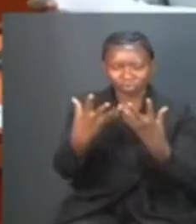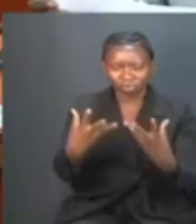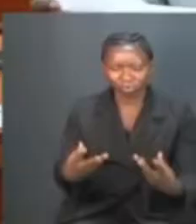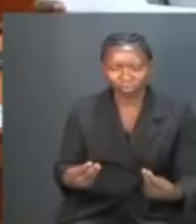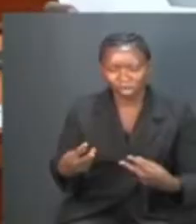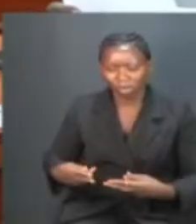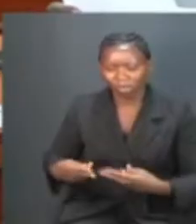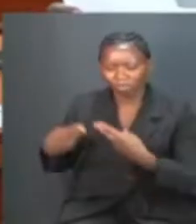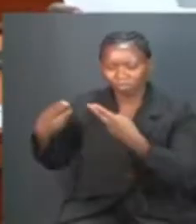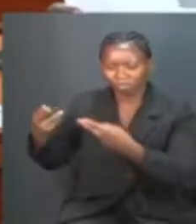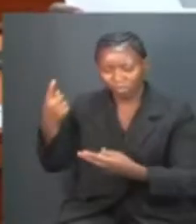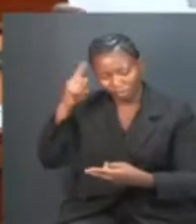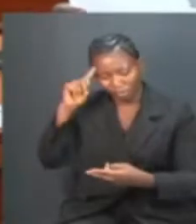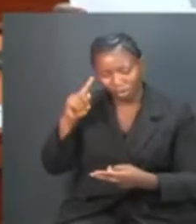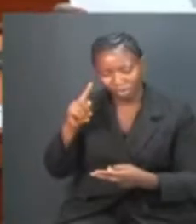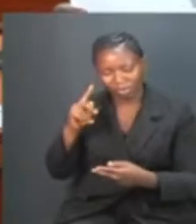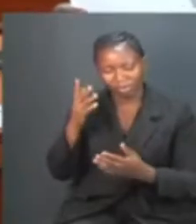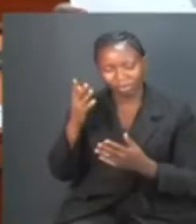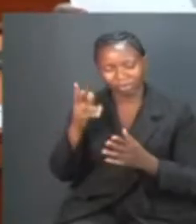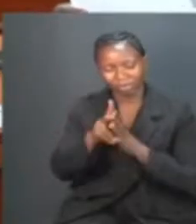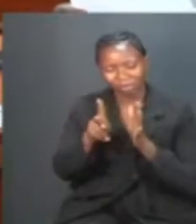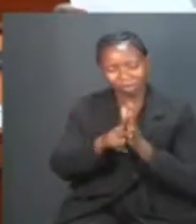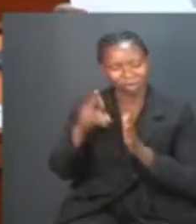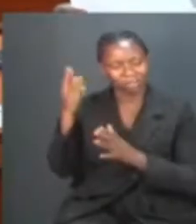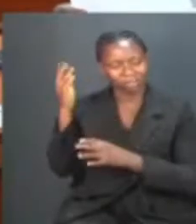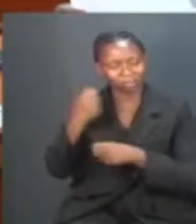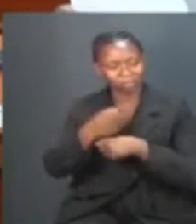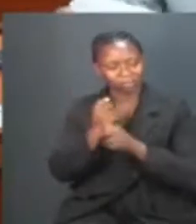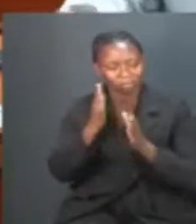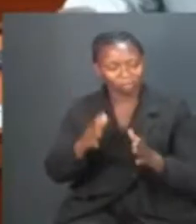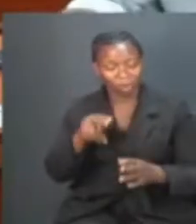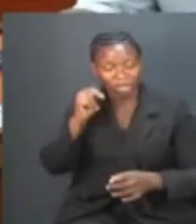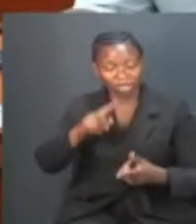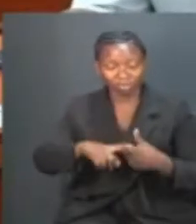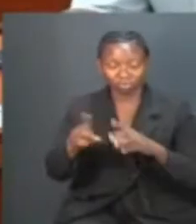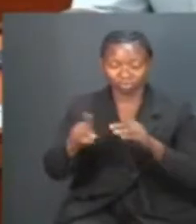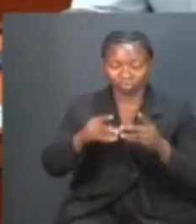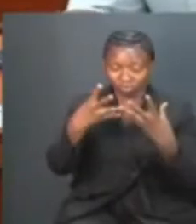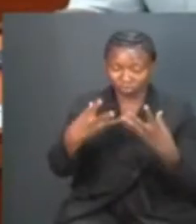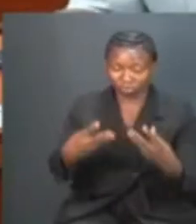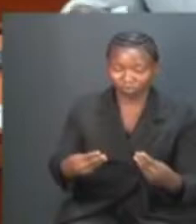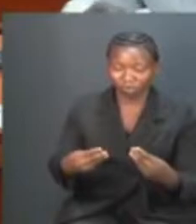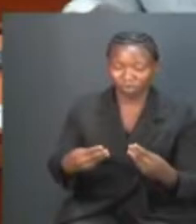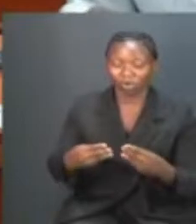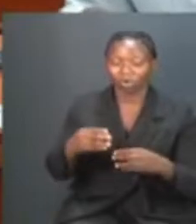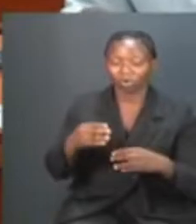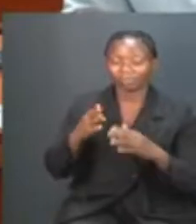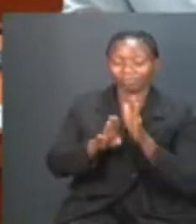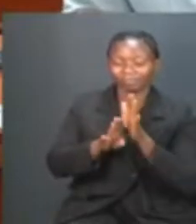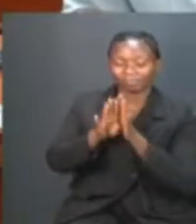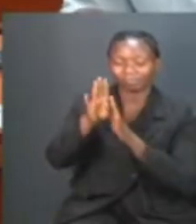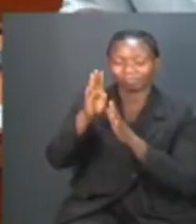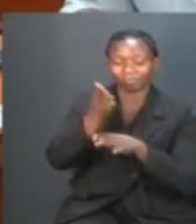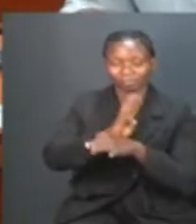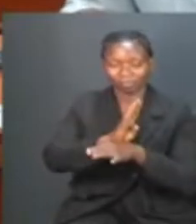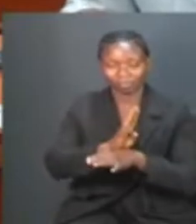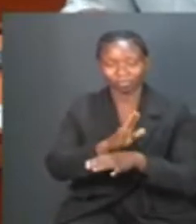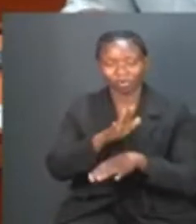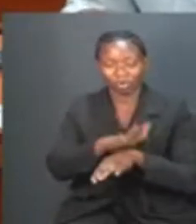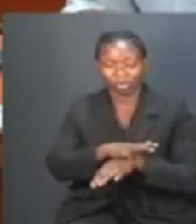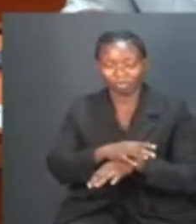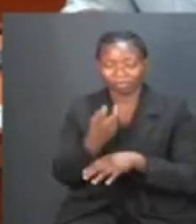for policymakers regarding exactly what needs to be done to build entrepreneurial skills. On that note, Mr.